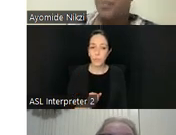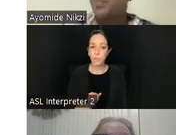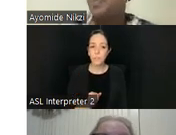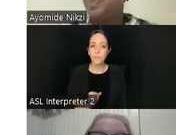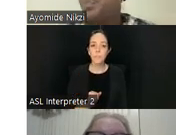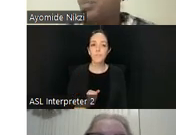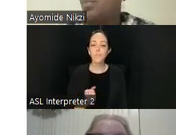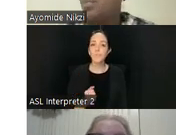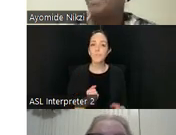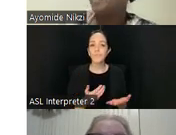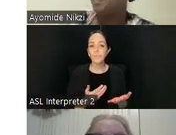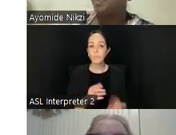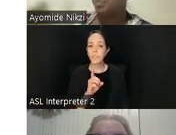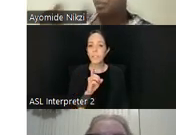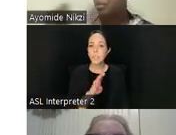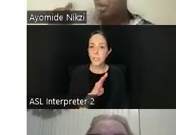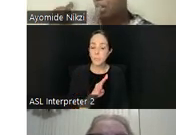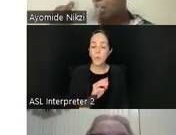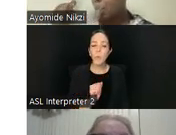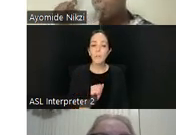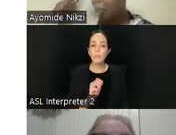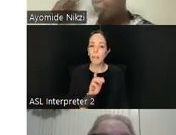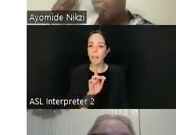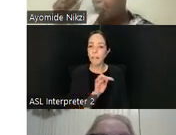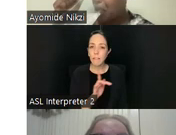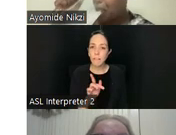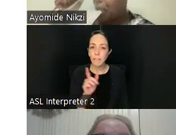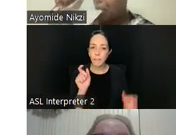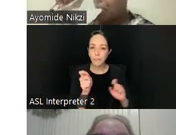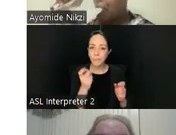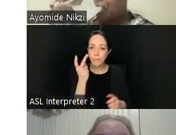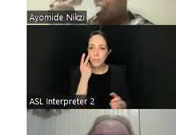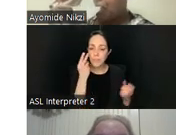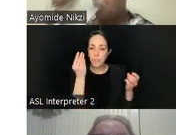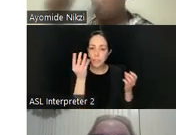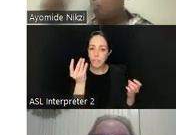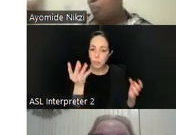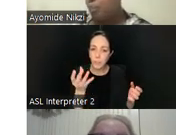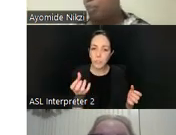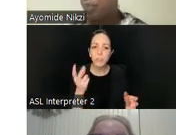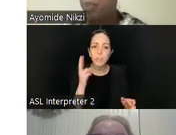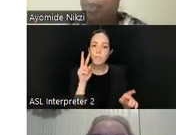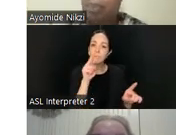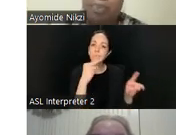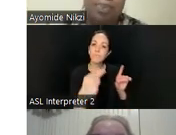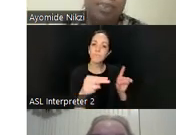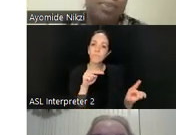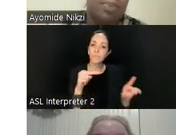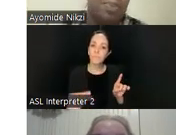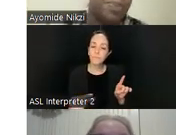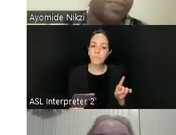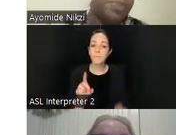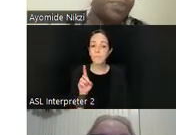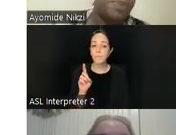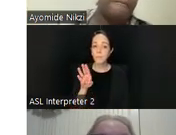Interactive dashboards shall be developed around the oversight data so that it can be visualized in different ways. Dashboards